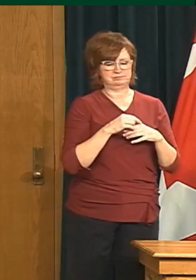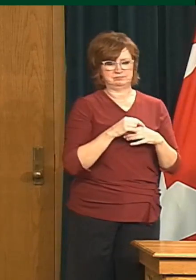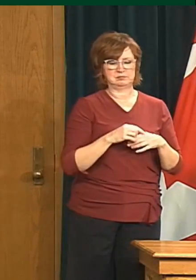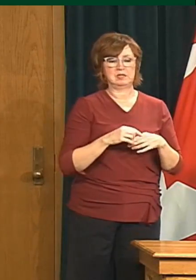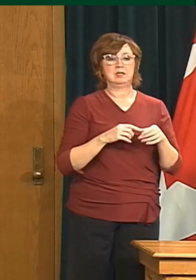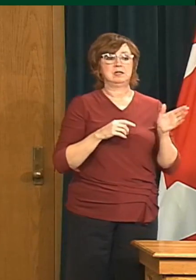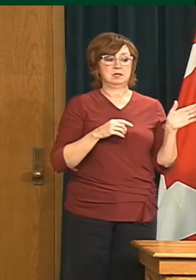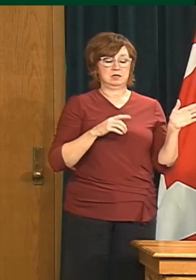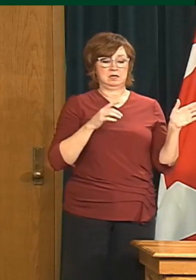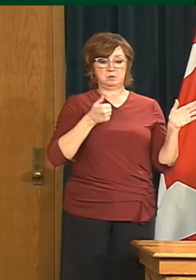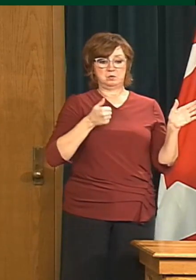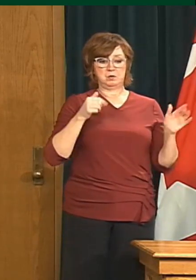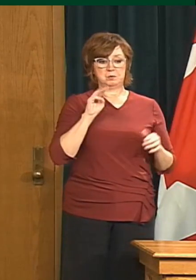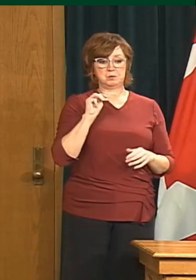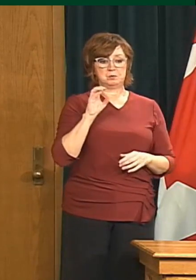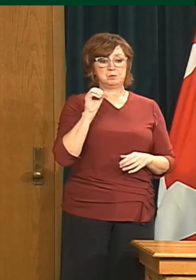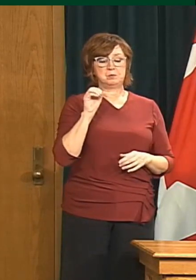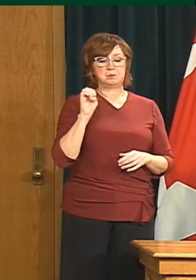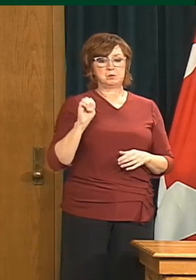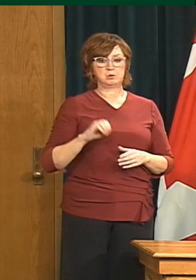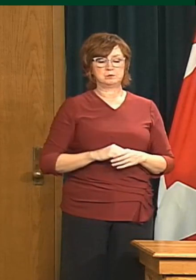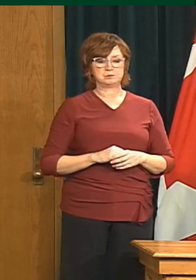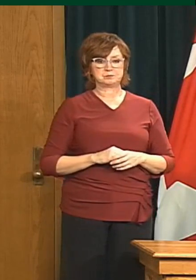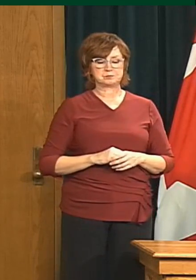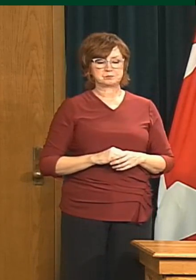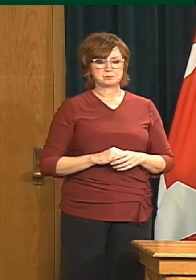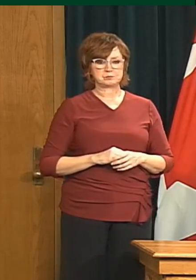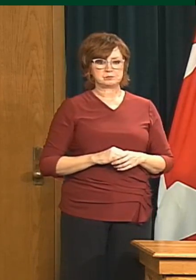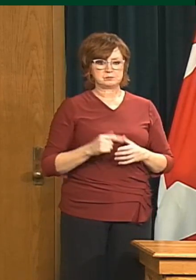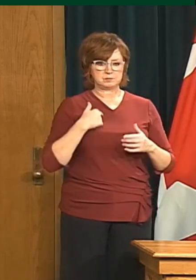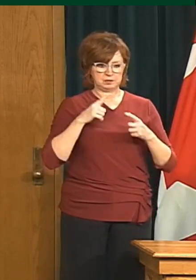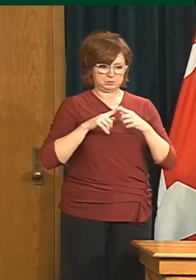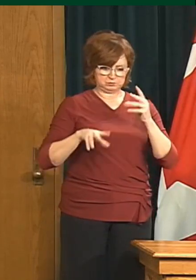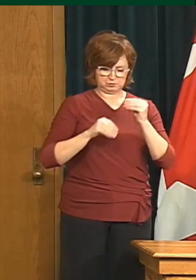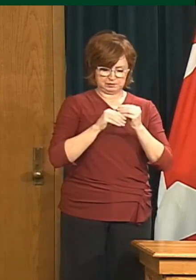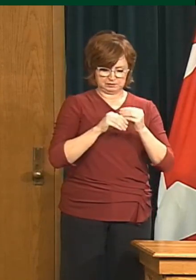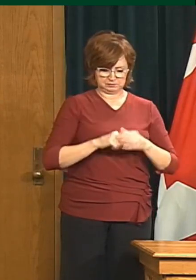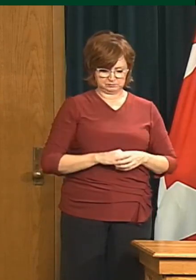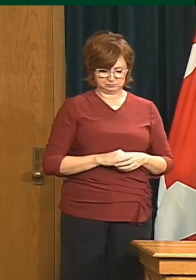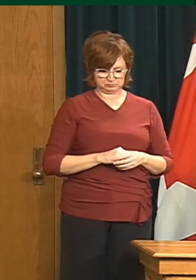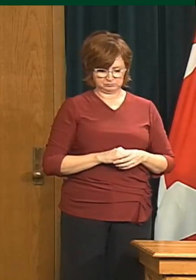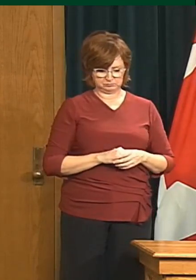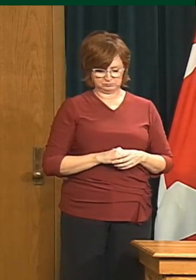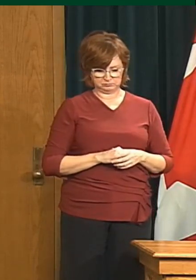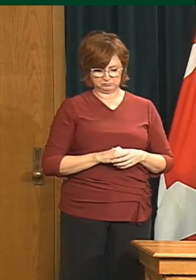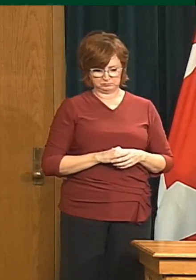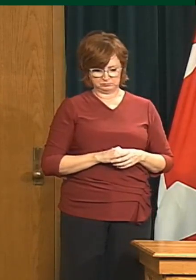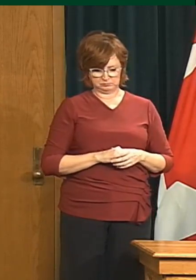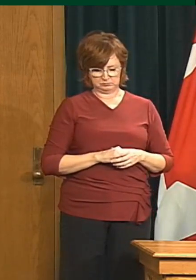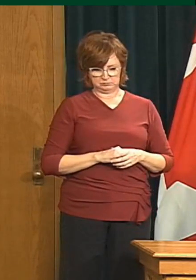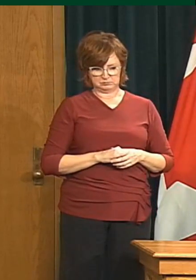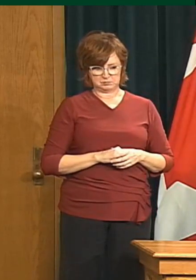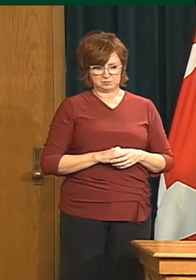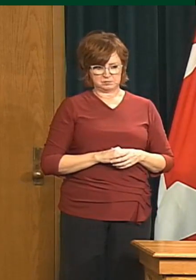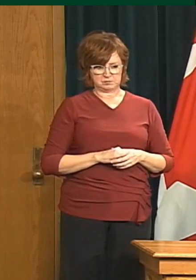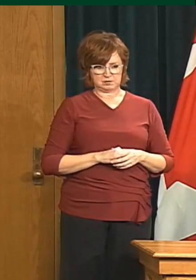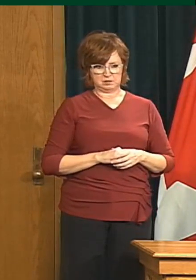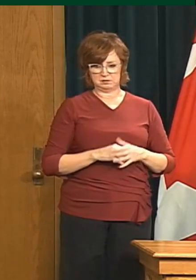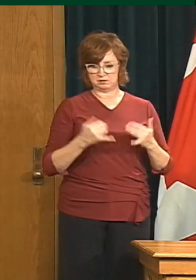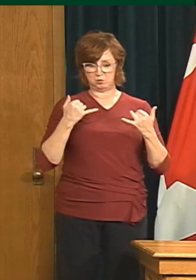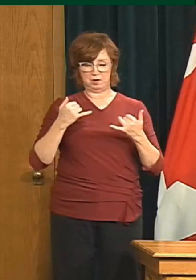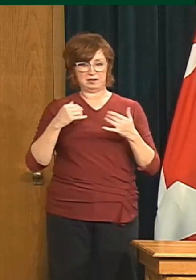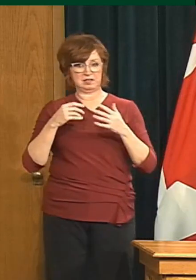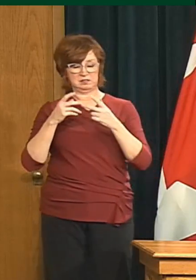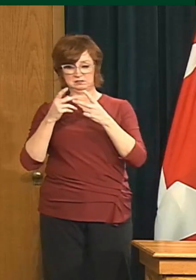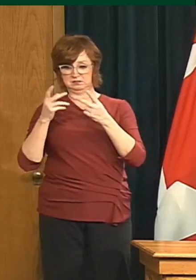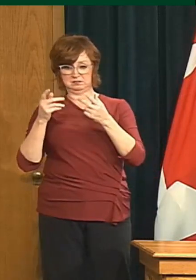this, Murray, and just reiterate the minister's comments with respect to this. We are not in a position of having a structural deficit.